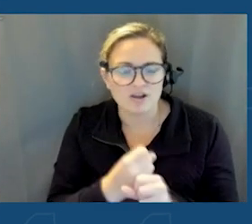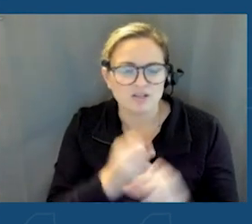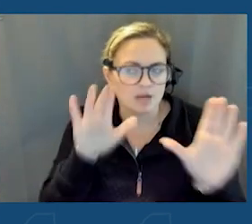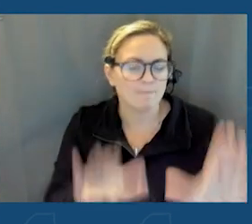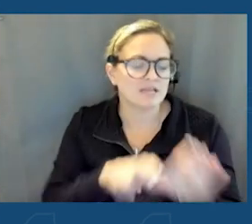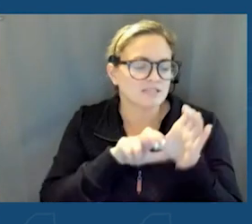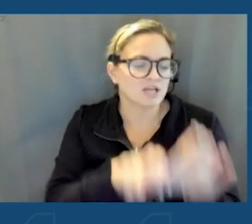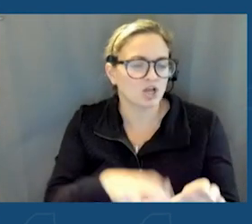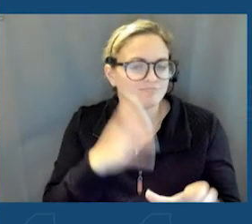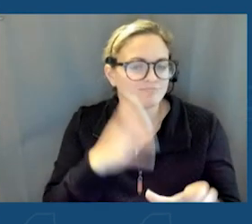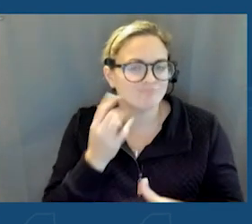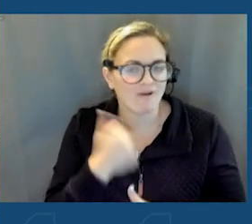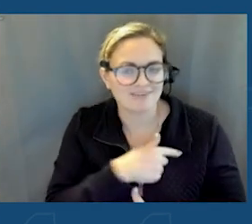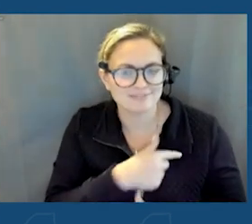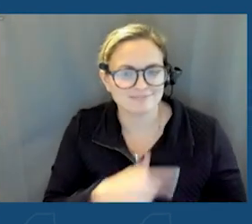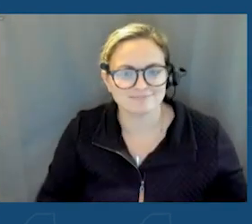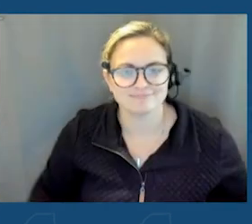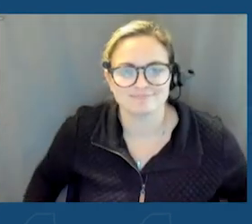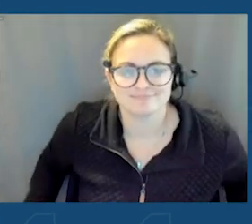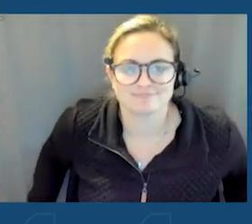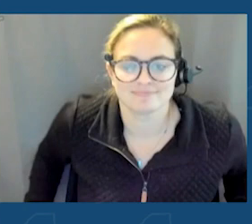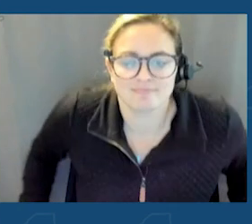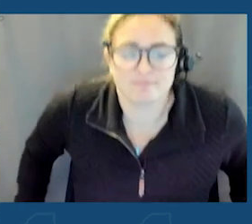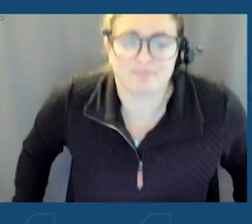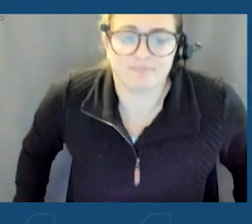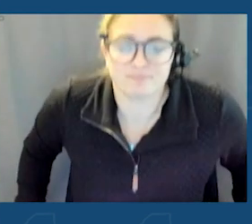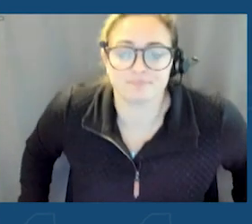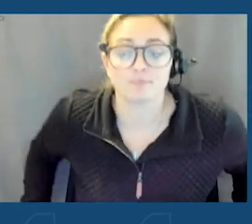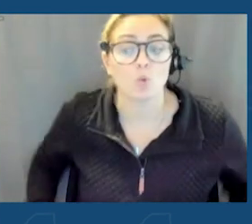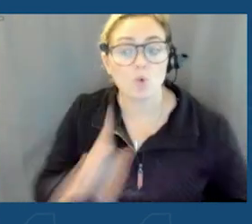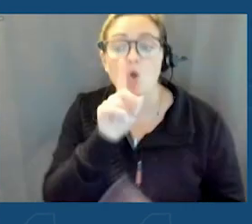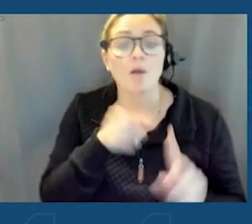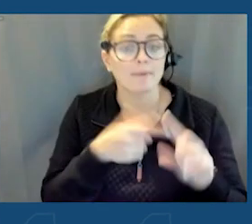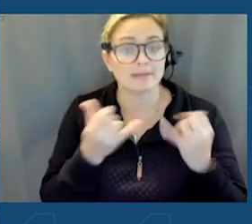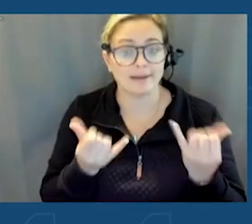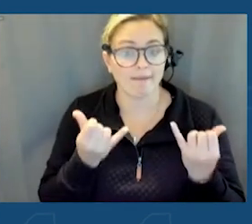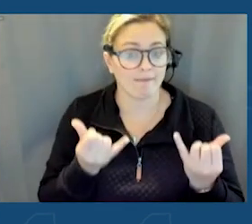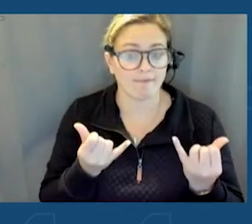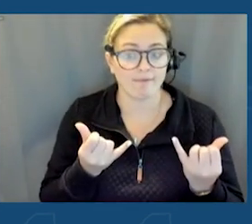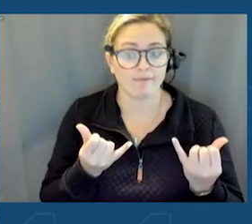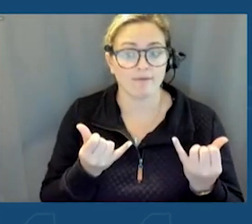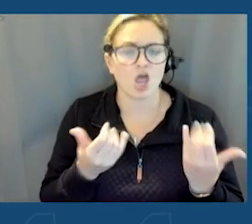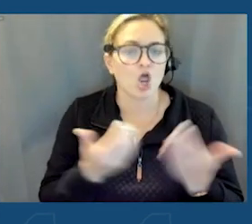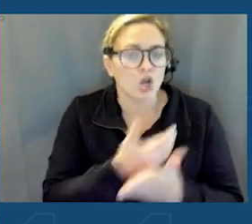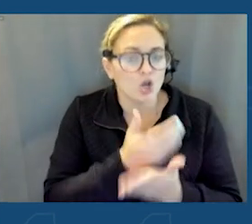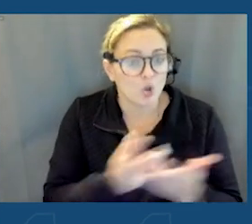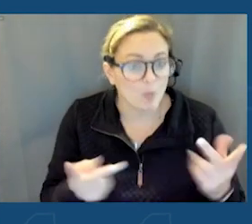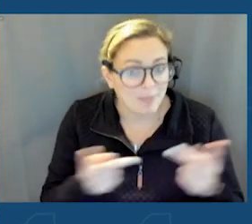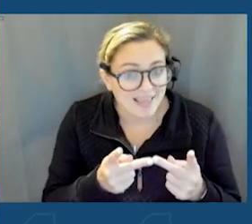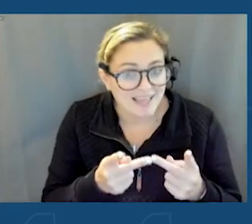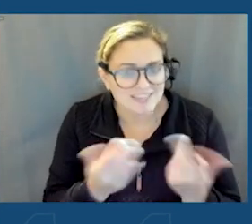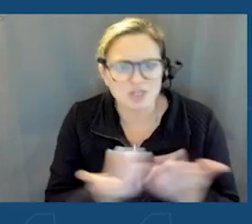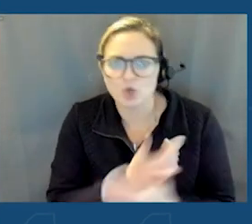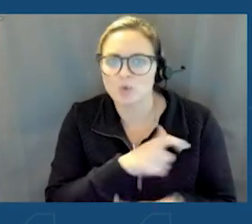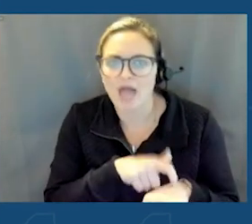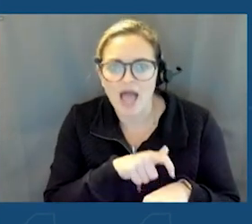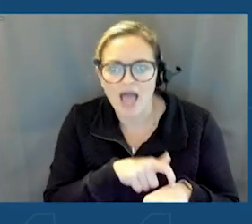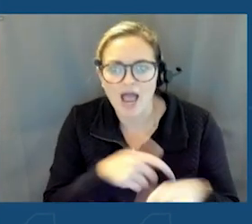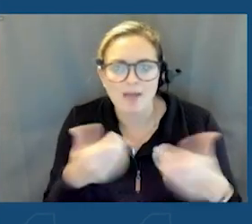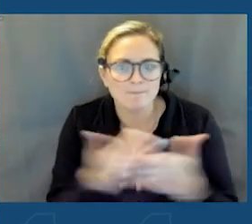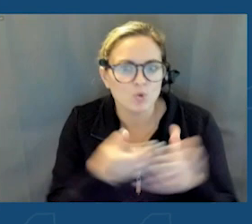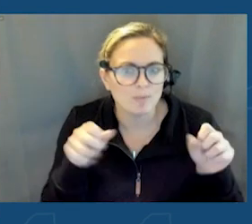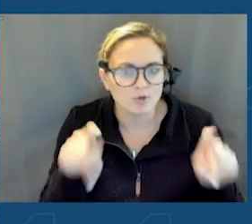us. What we're talking about here today is a new place, a new time, a new